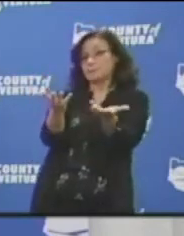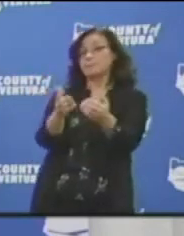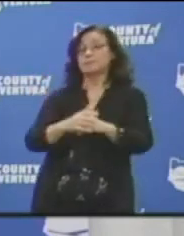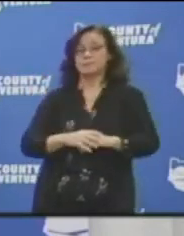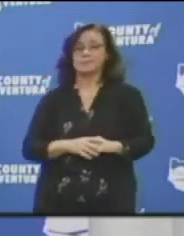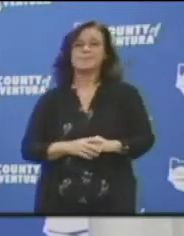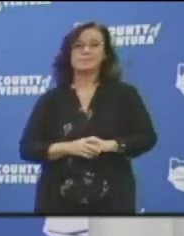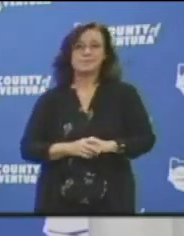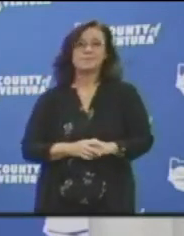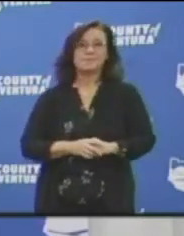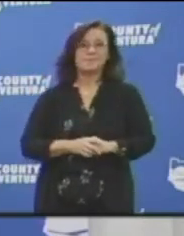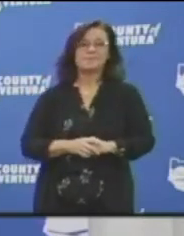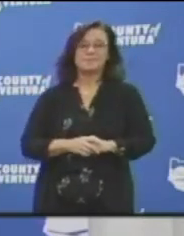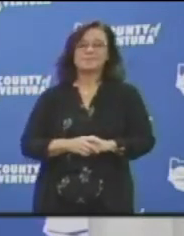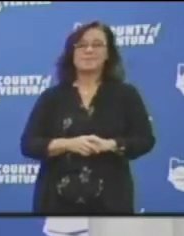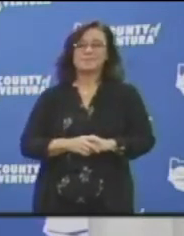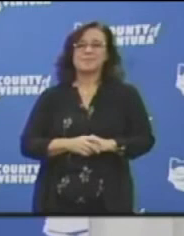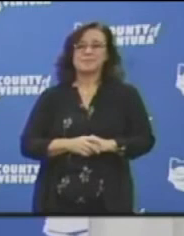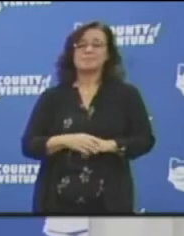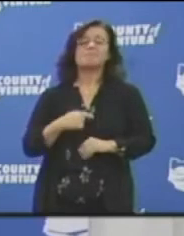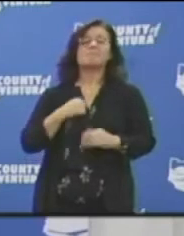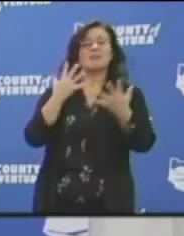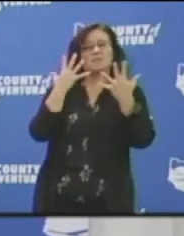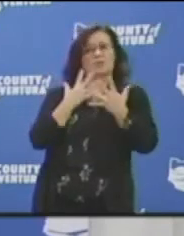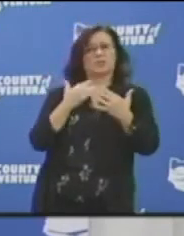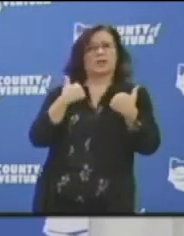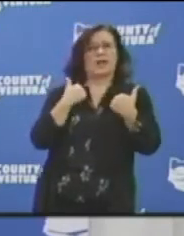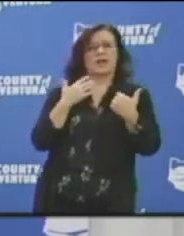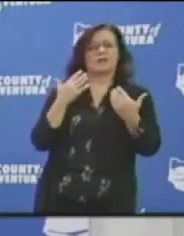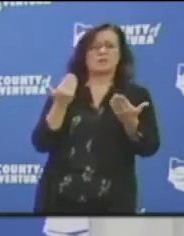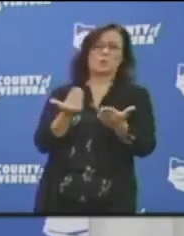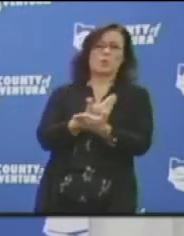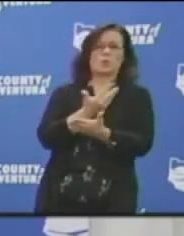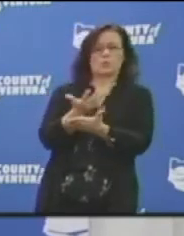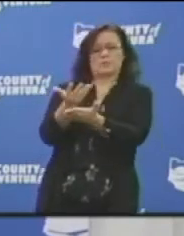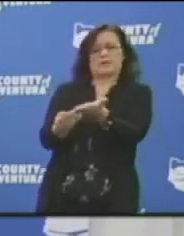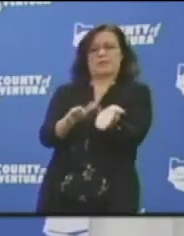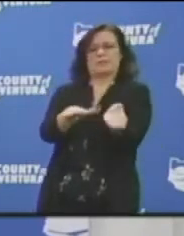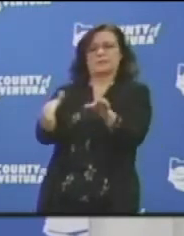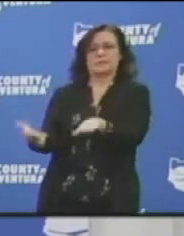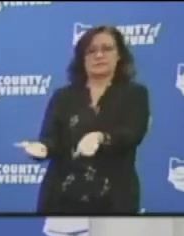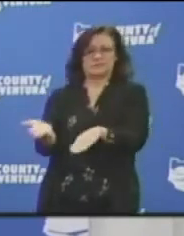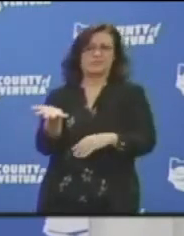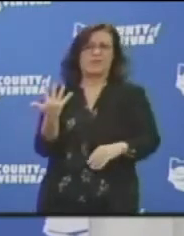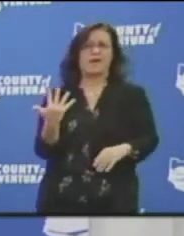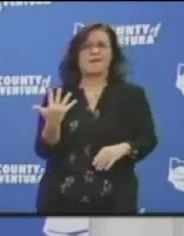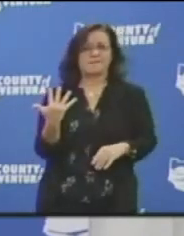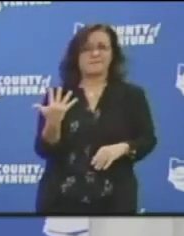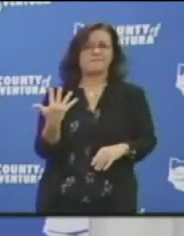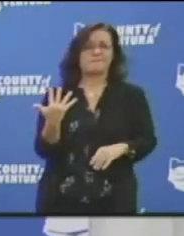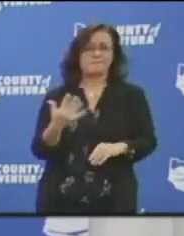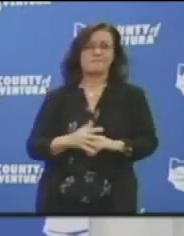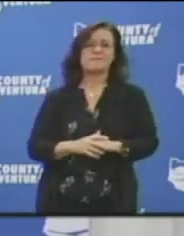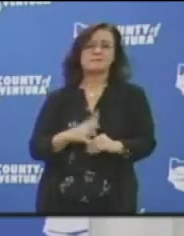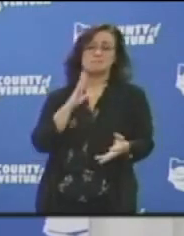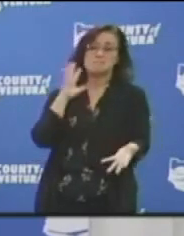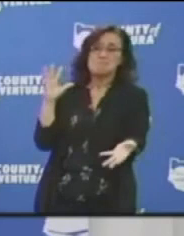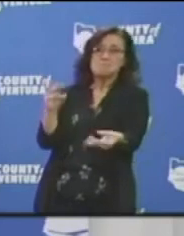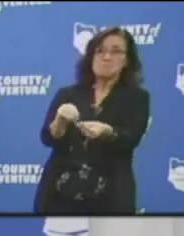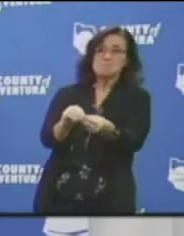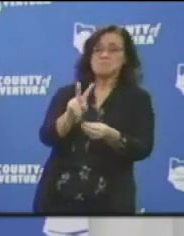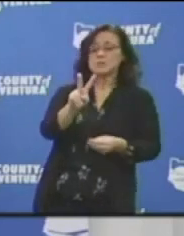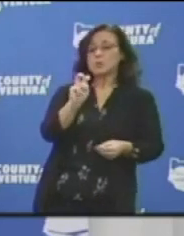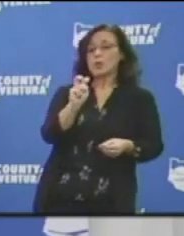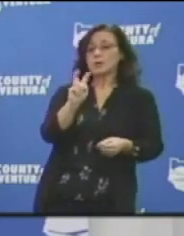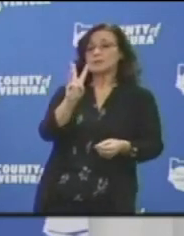I do have 5 new deaths to report today, and that brings us to a total of